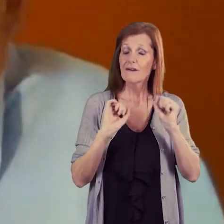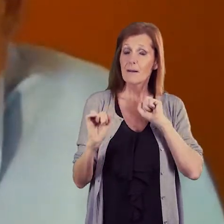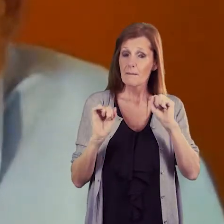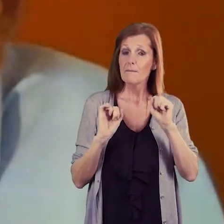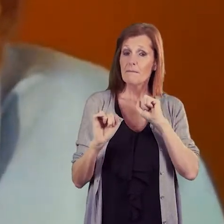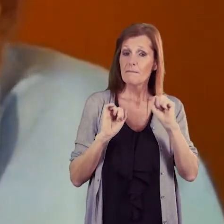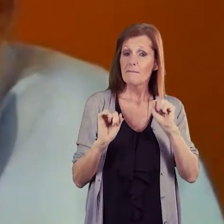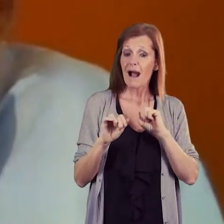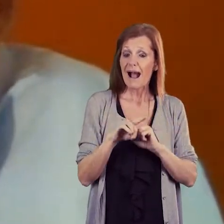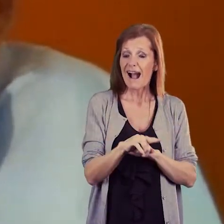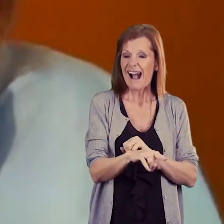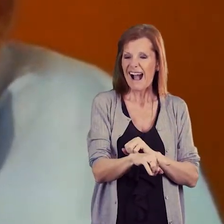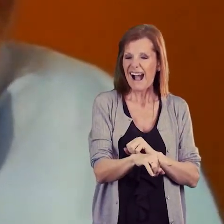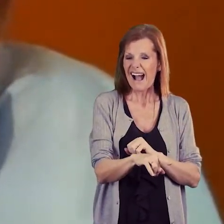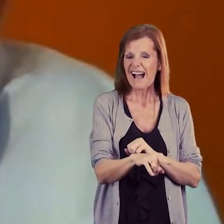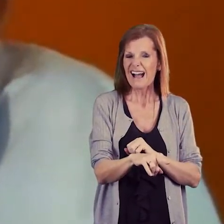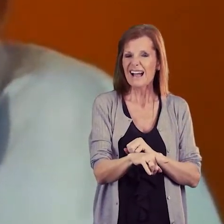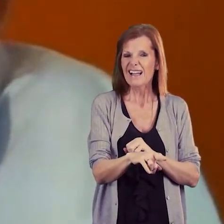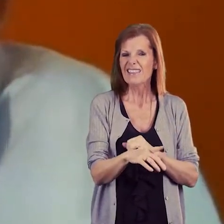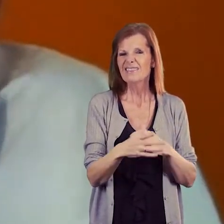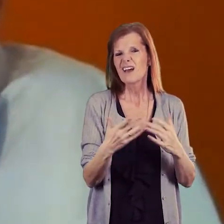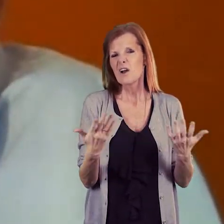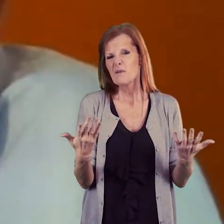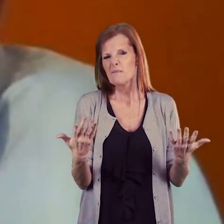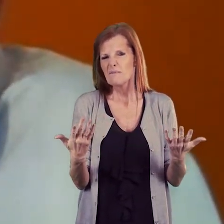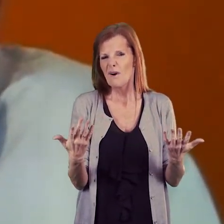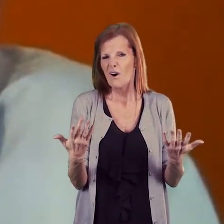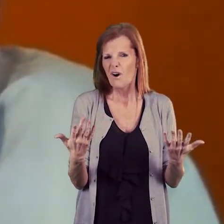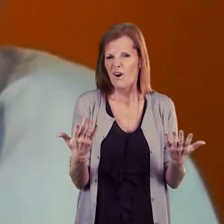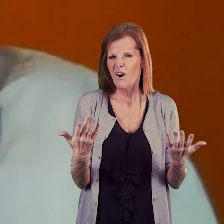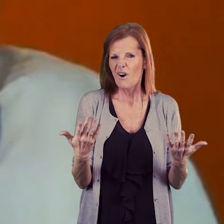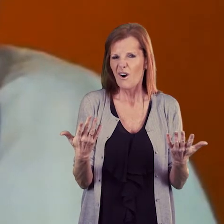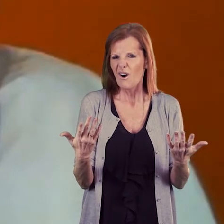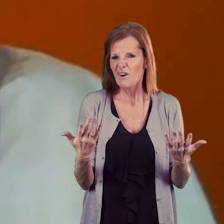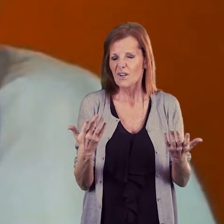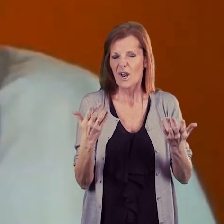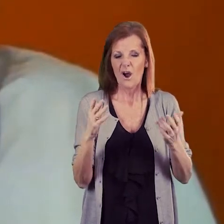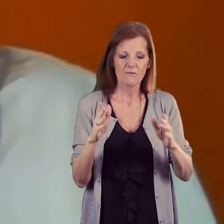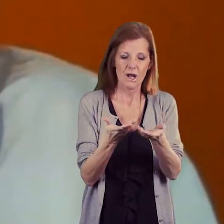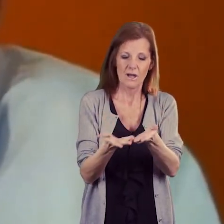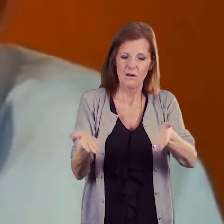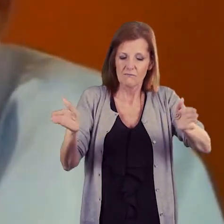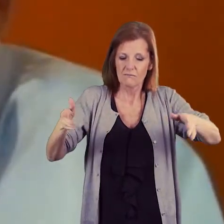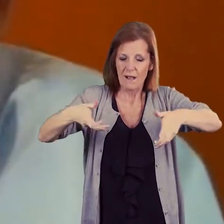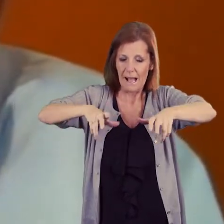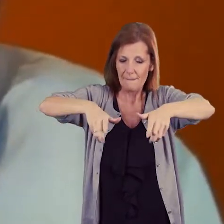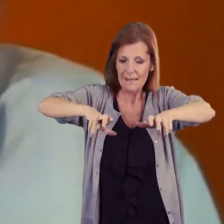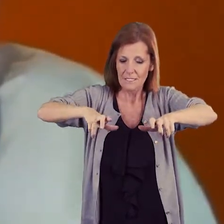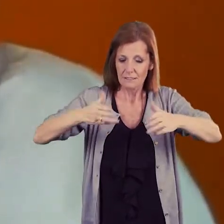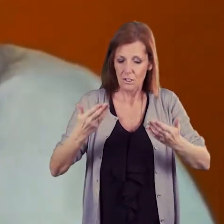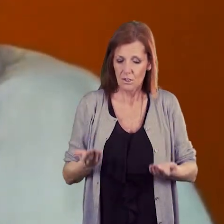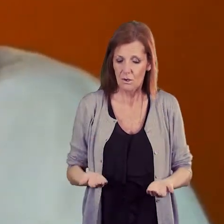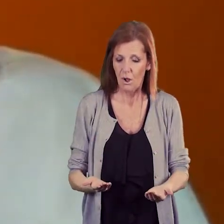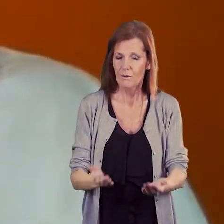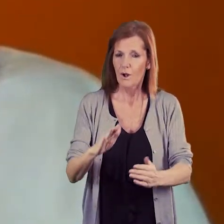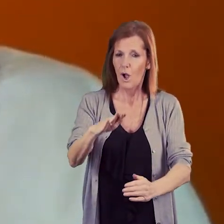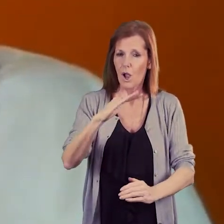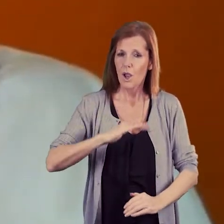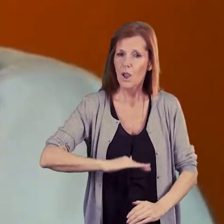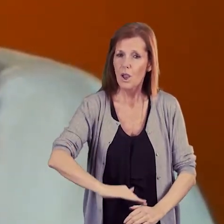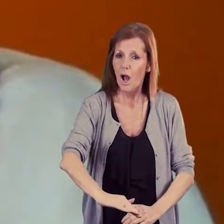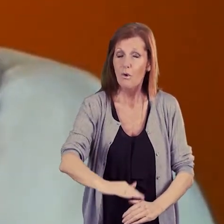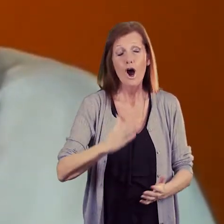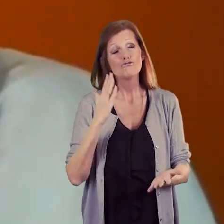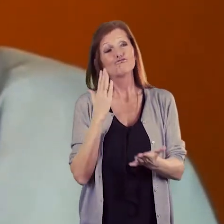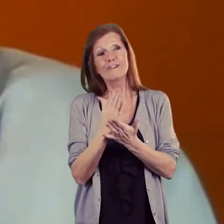there, but it's not the wet area. Obviously, our low wash hand basin where you can get the wheelchair in.